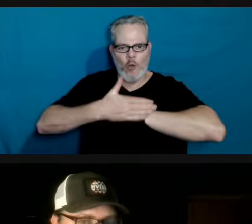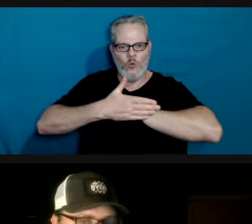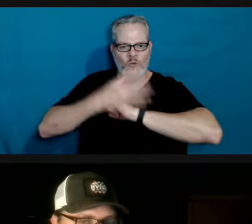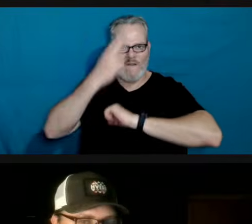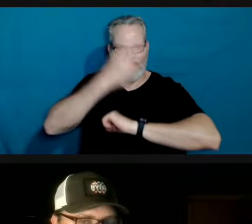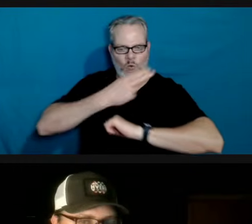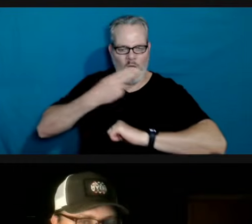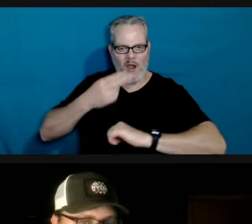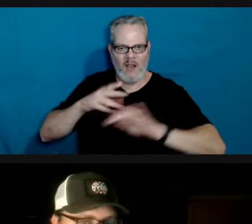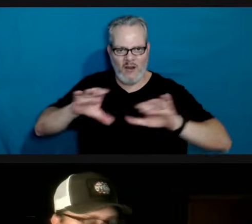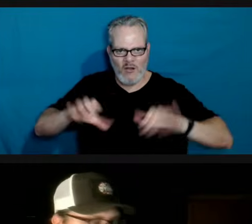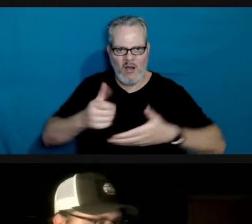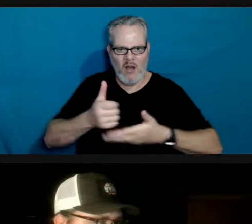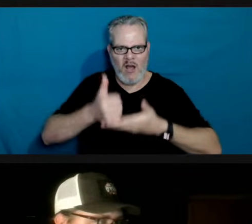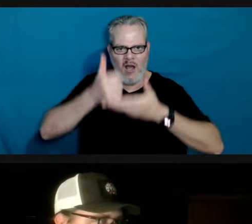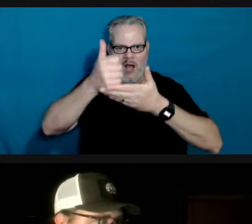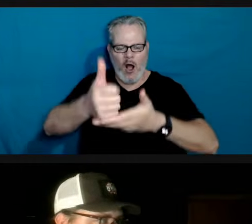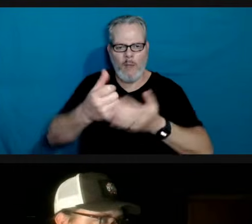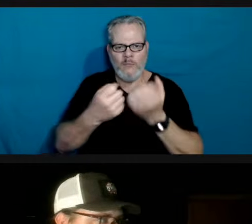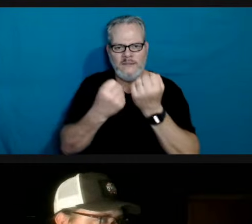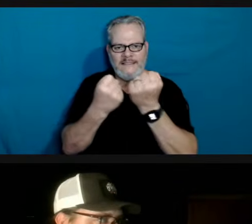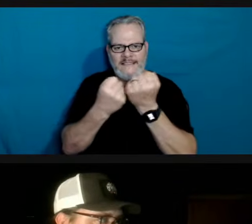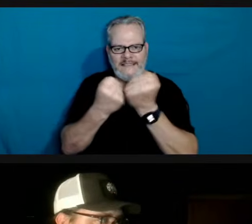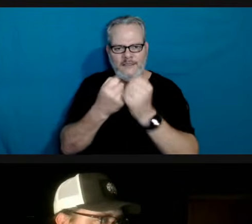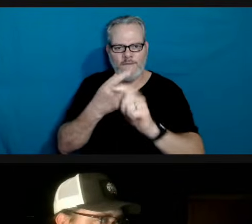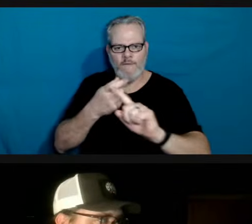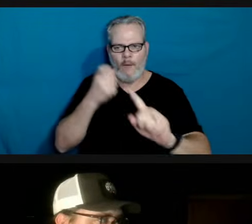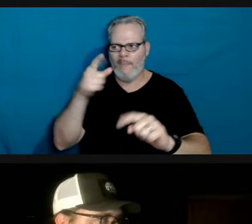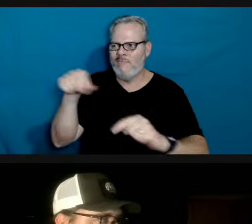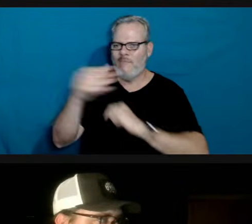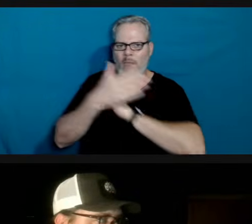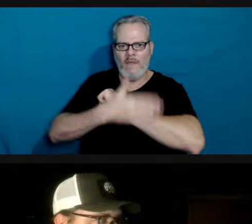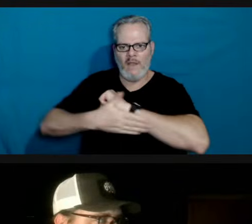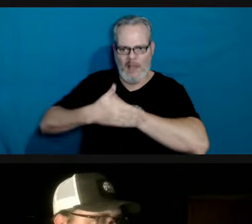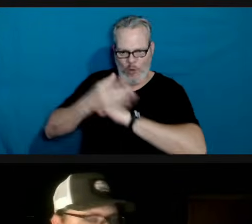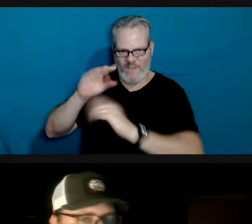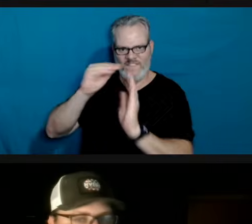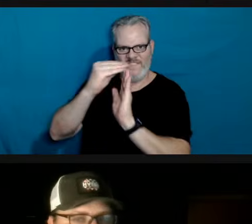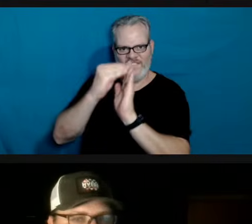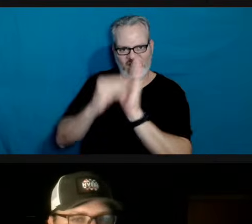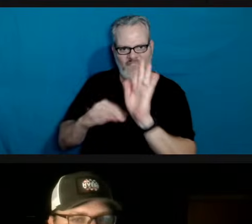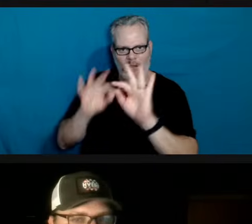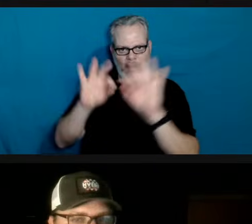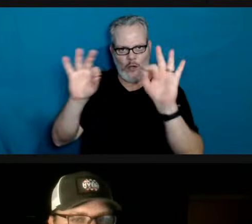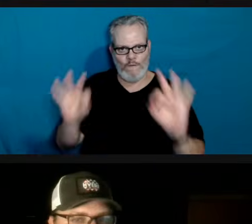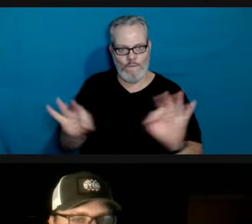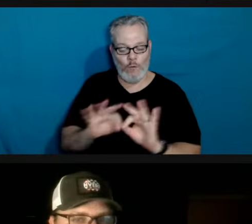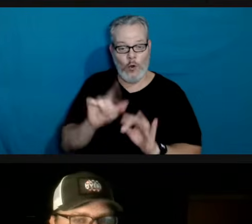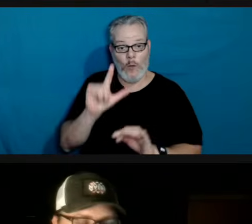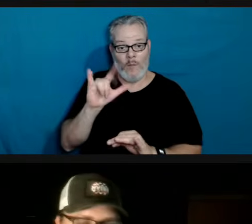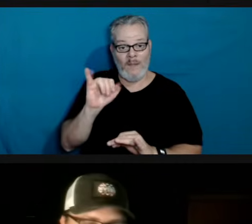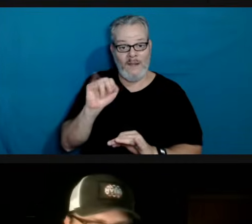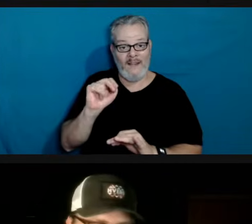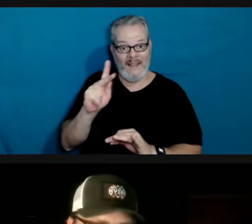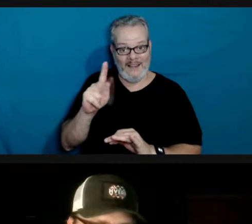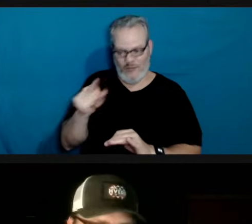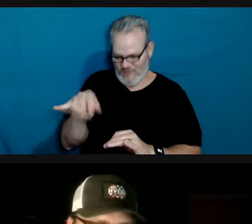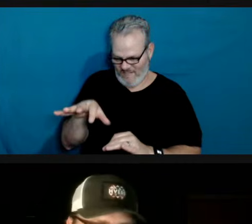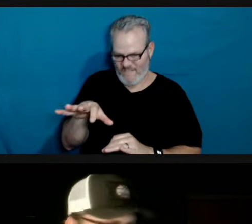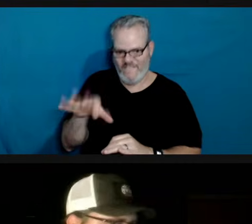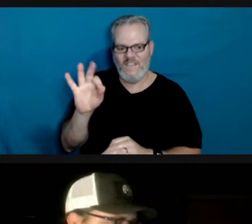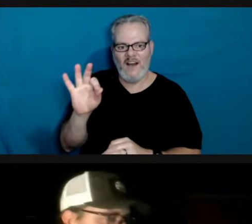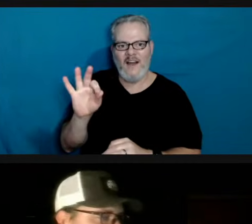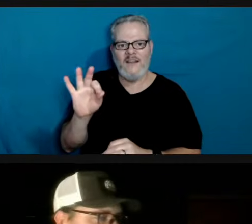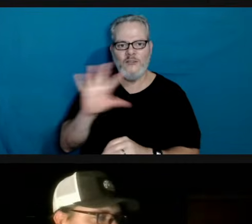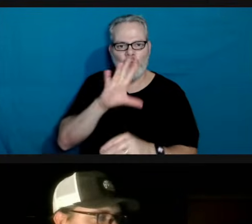people are out there, they need assistance from the county, this would be the form to go do it. We have a link in the it is in